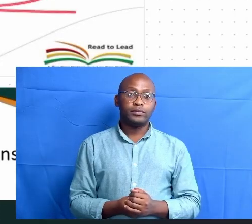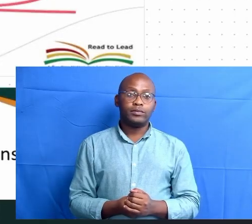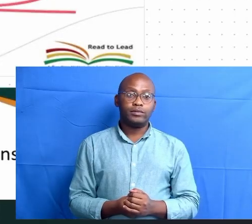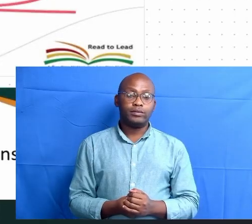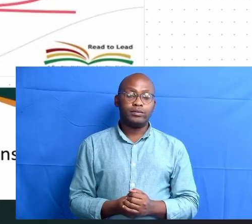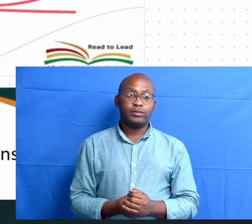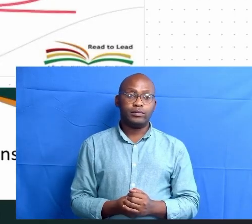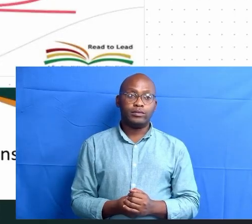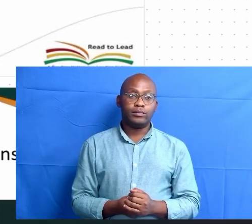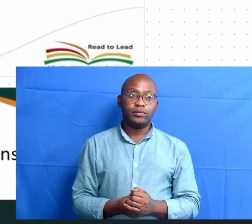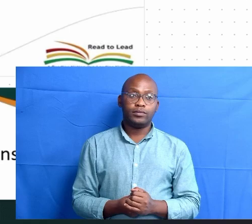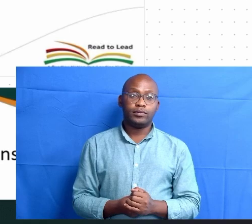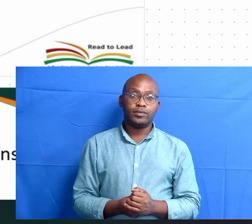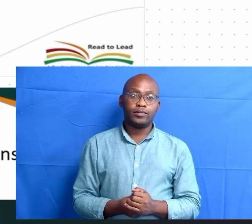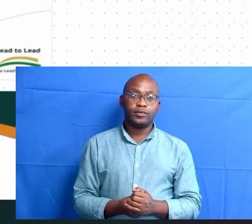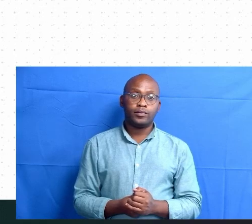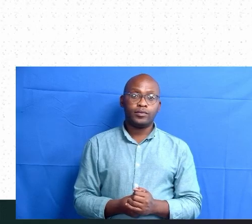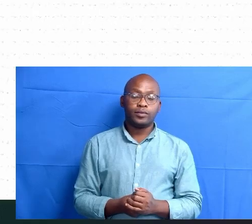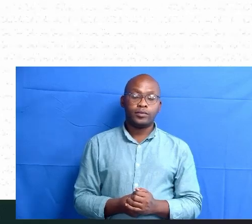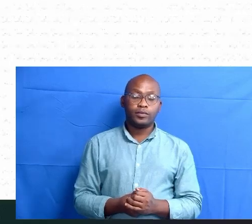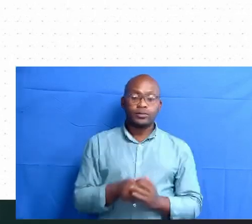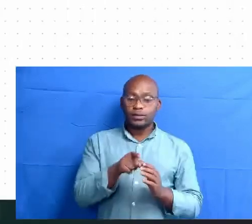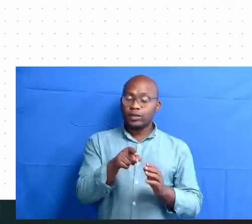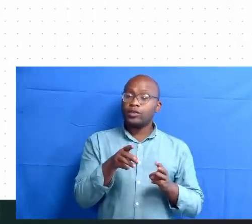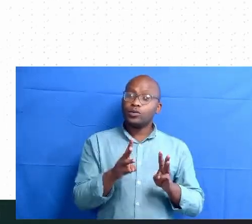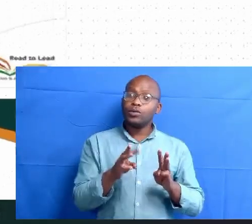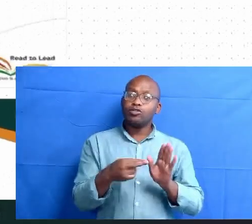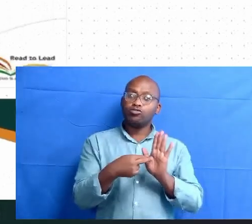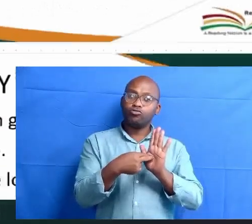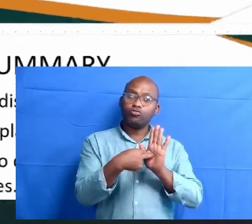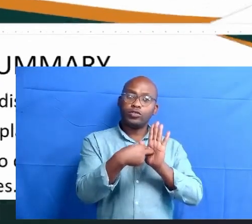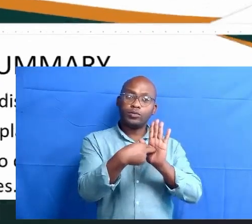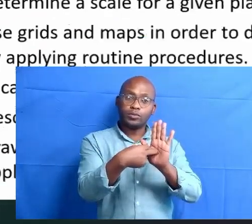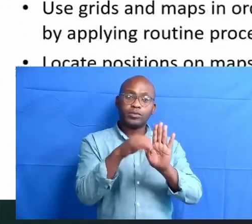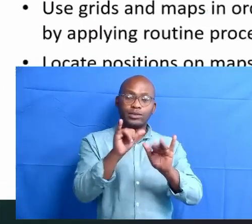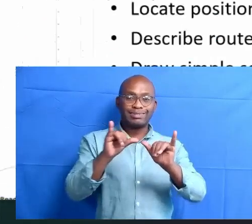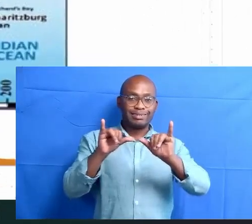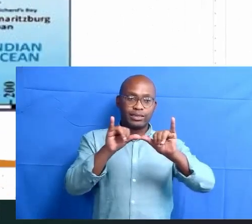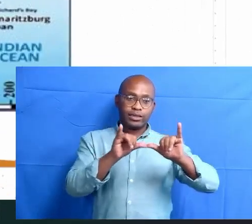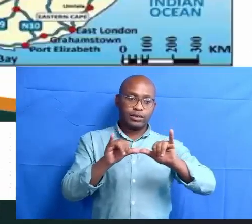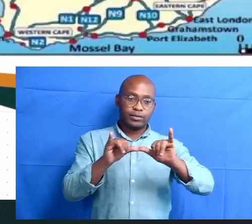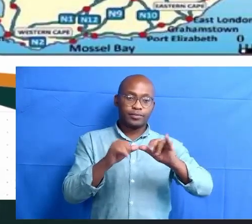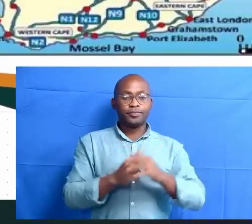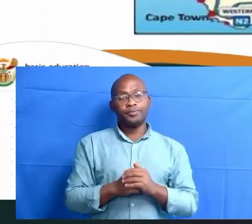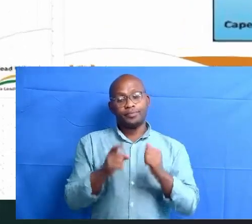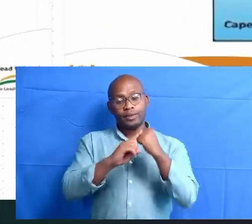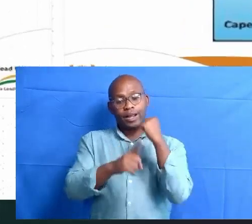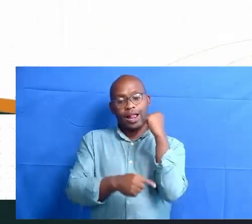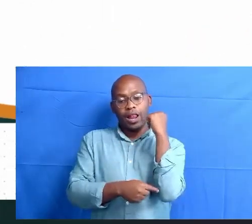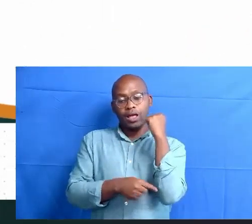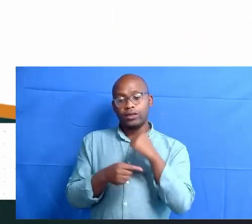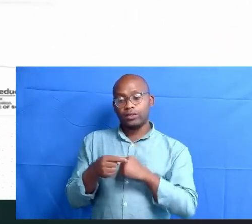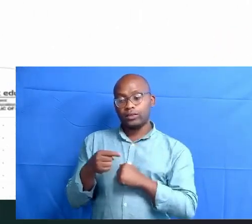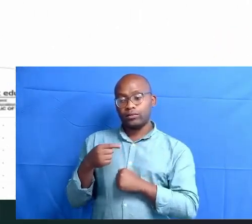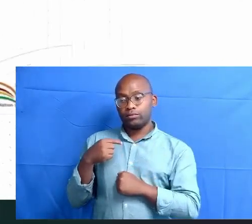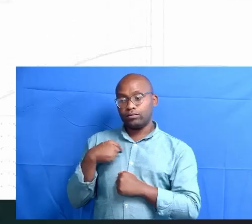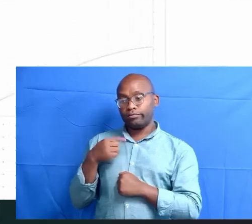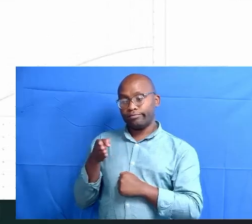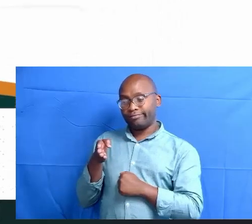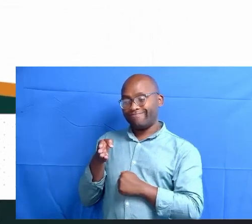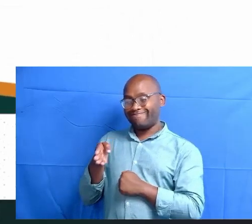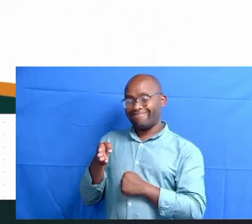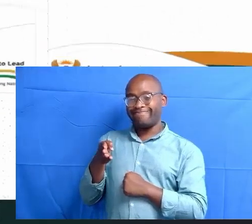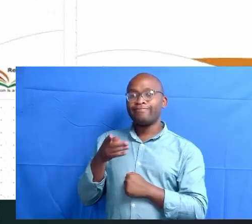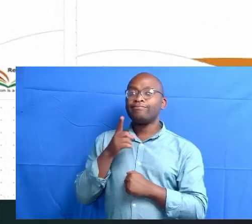also the representation of that scales. The last one, which I also want to